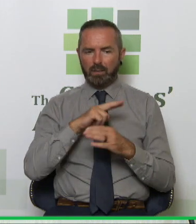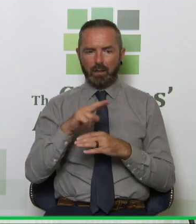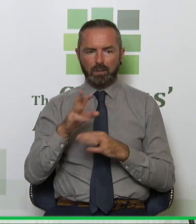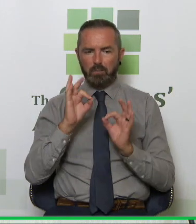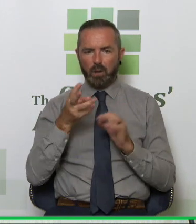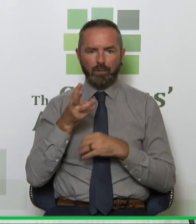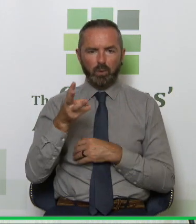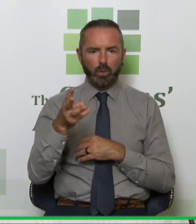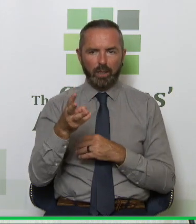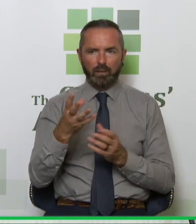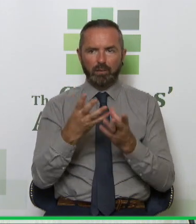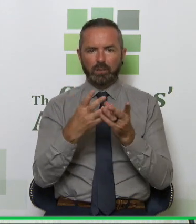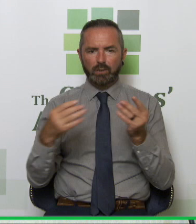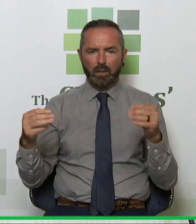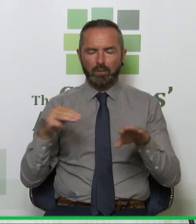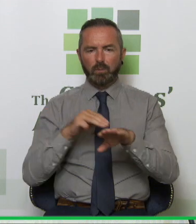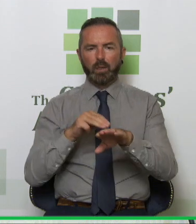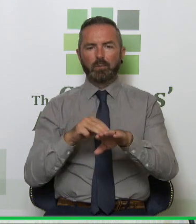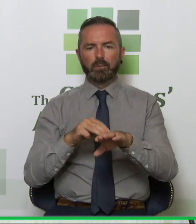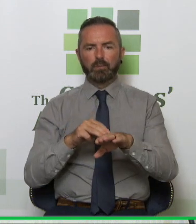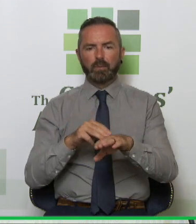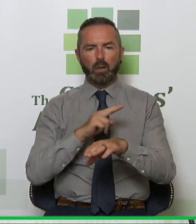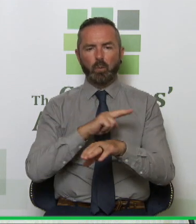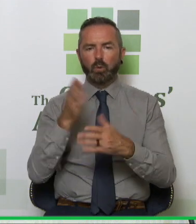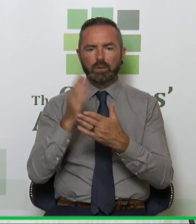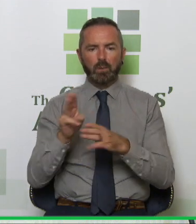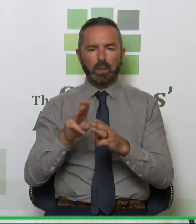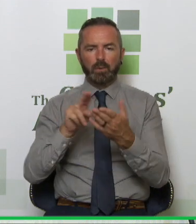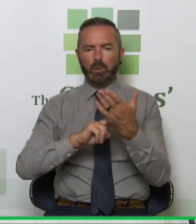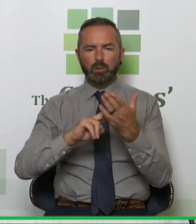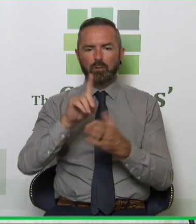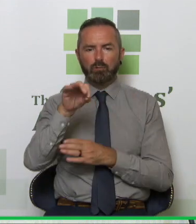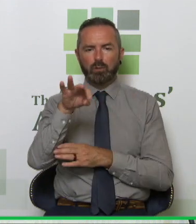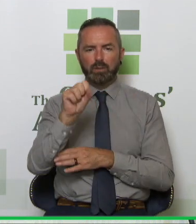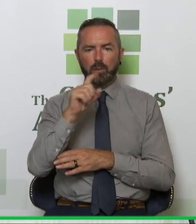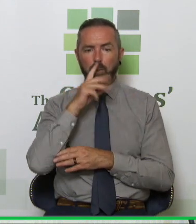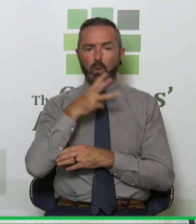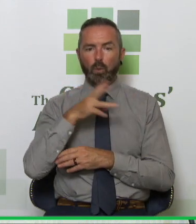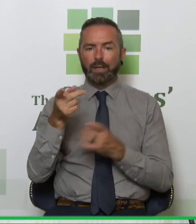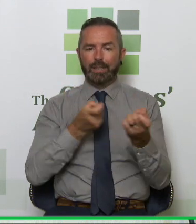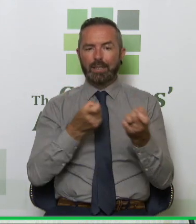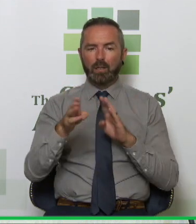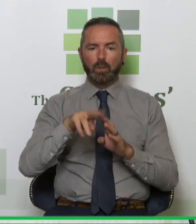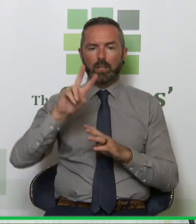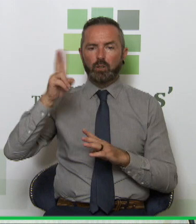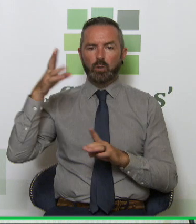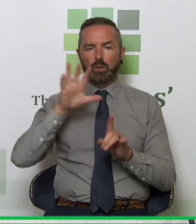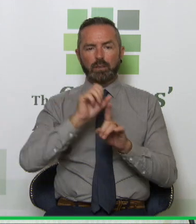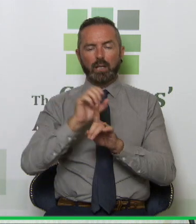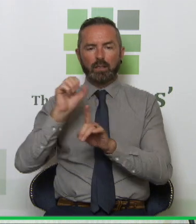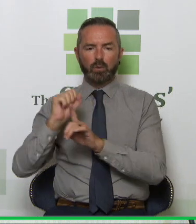to like stop people from kind of taking drugs. I think when you're dealing with dual diagnosis, it has to be